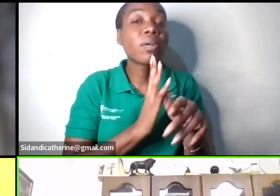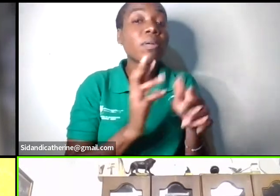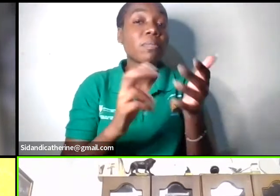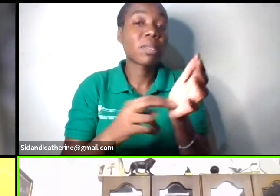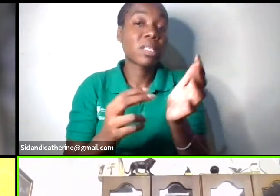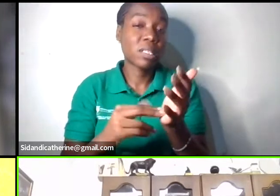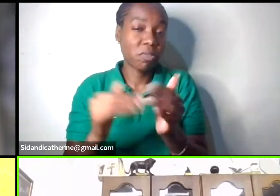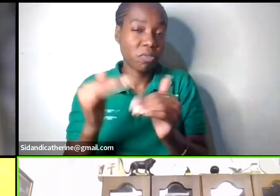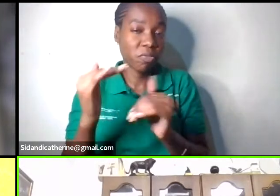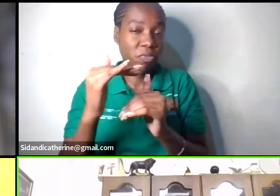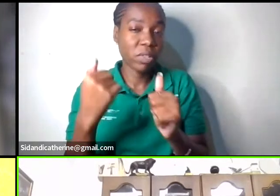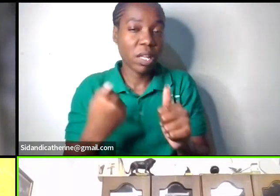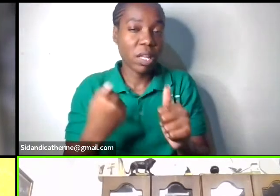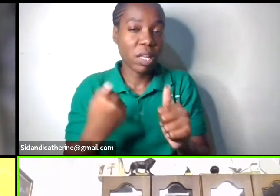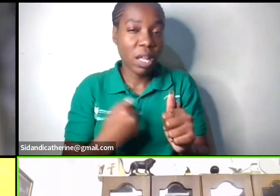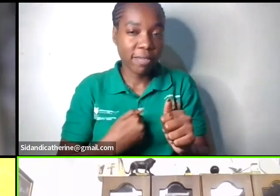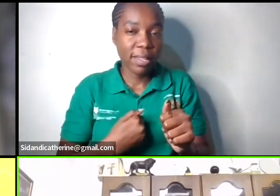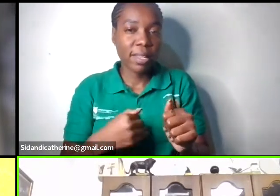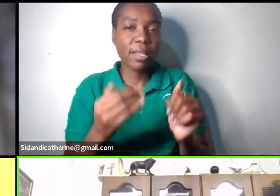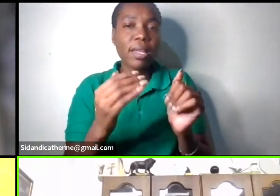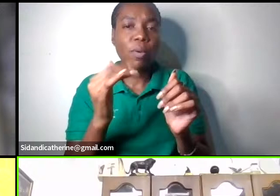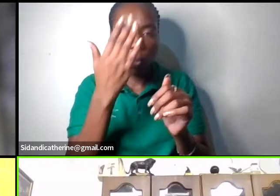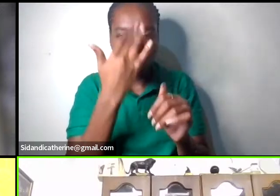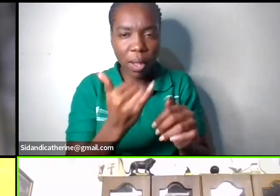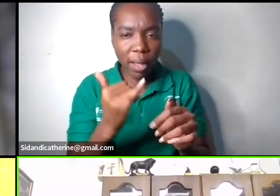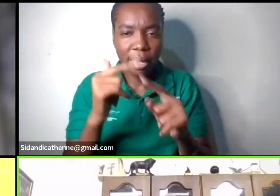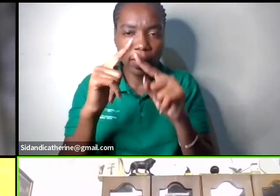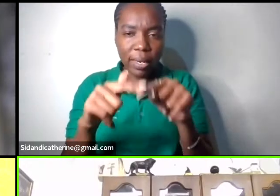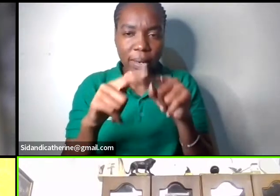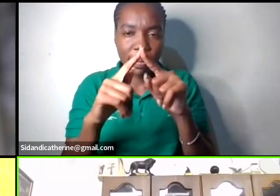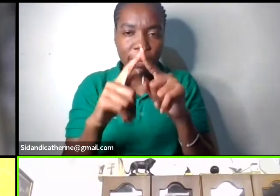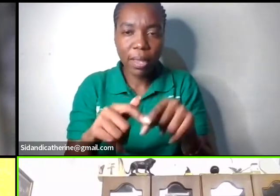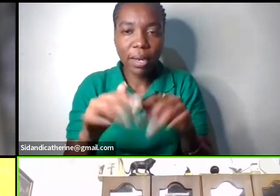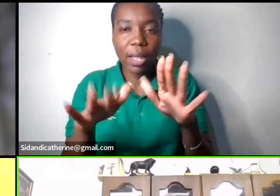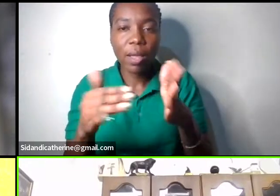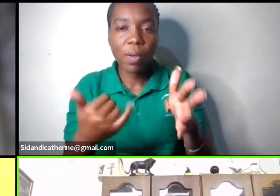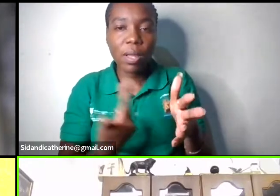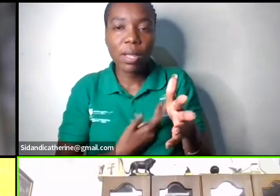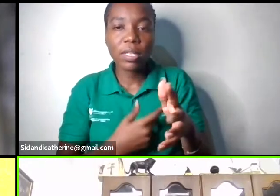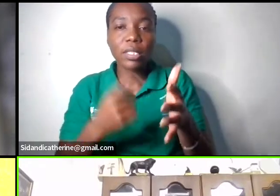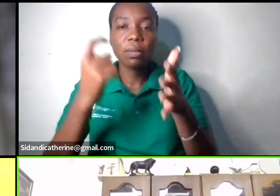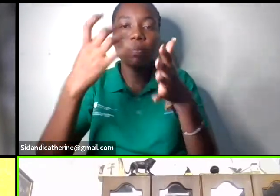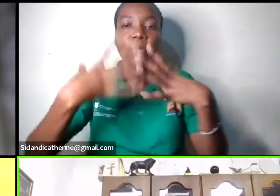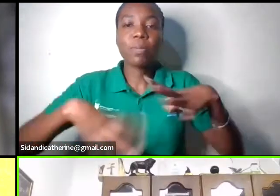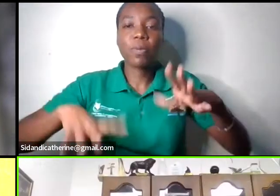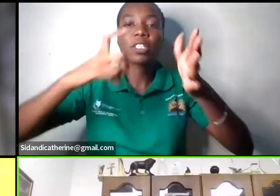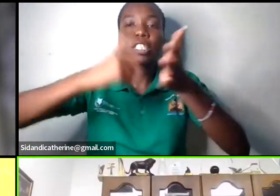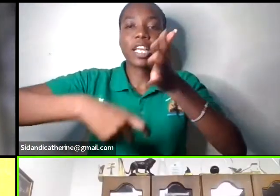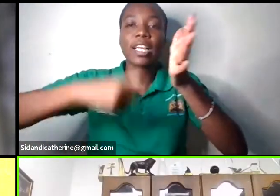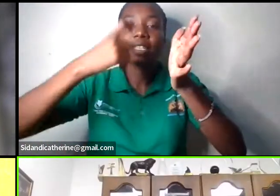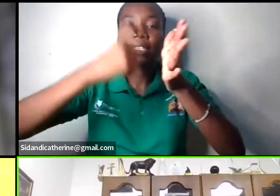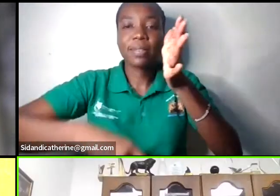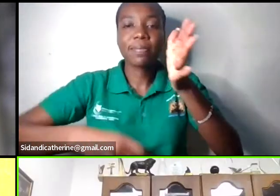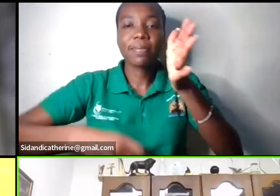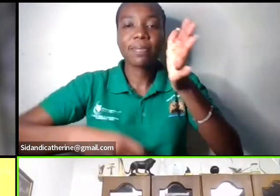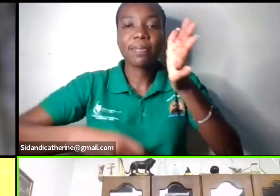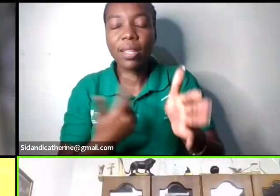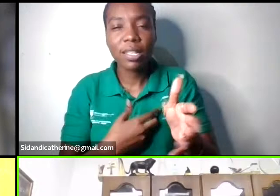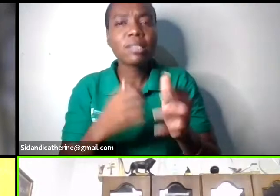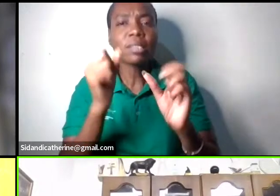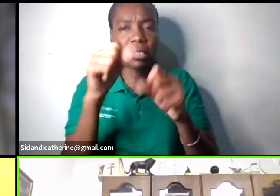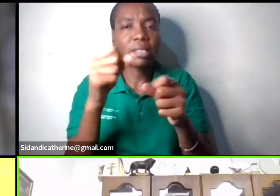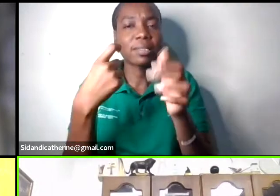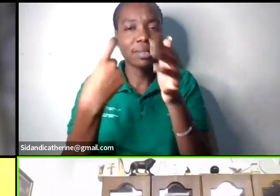can borrow because it depends with how much also you are taxing people. I know taxes are currently a sensitive topic, so I'll not want